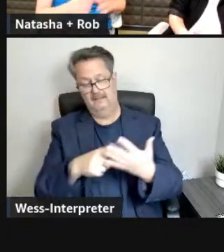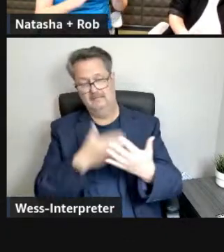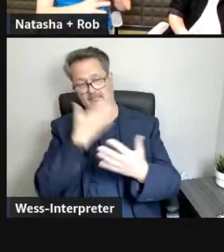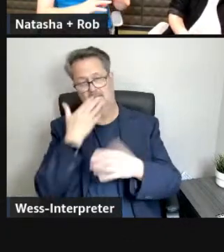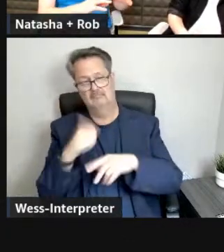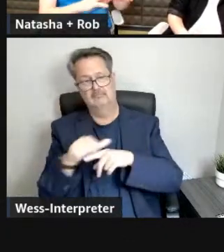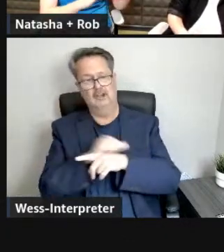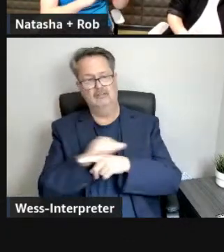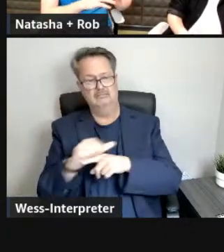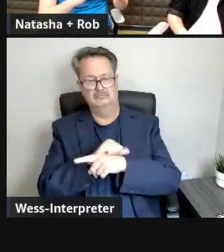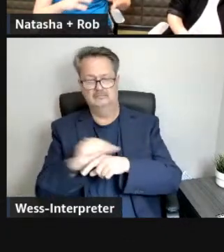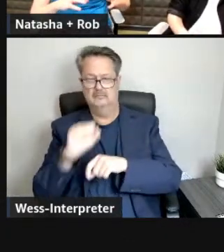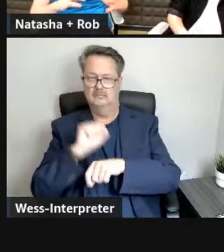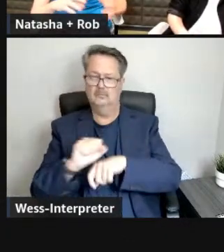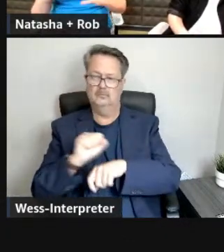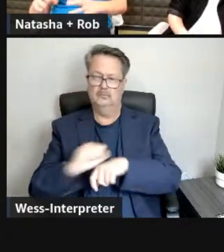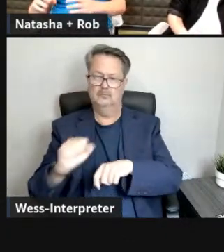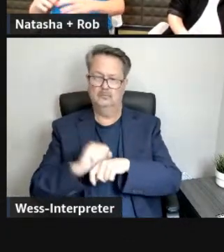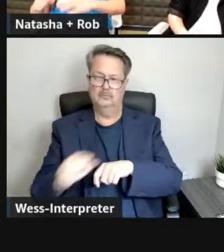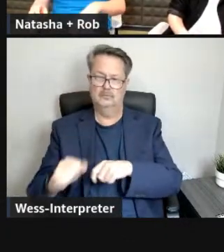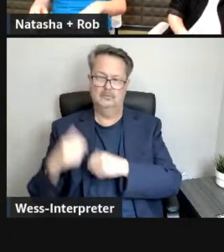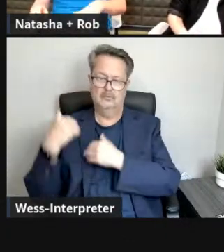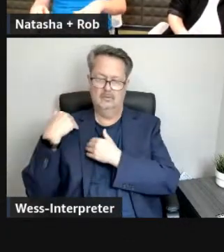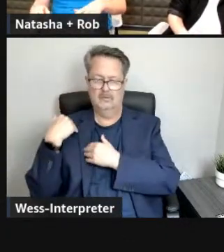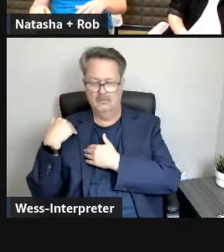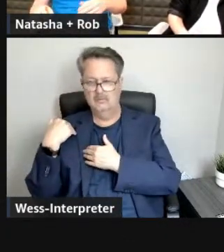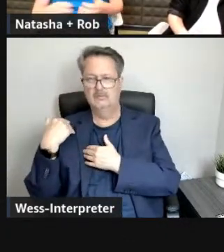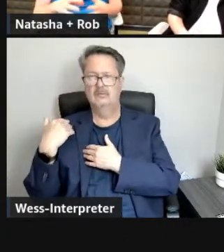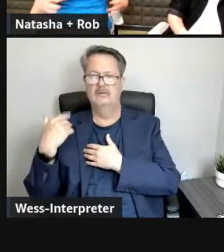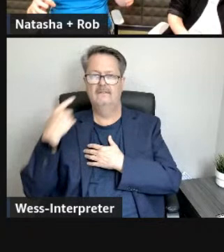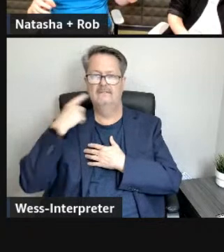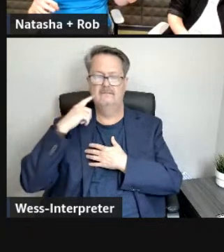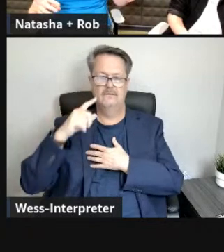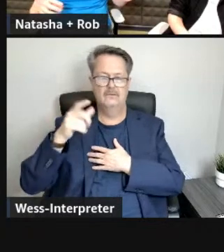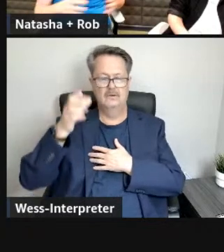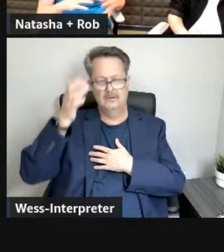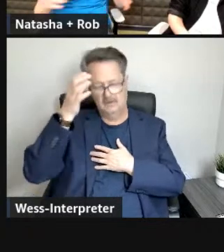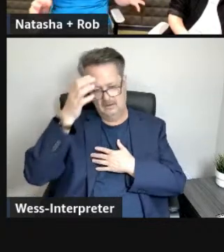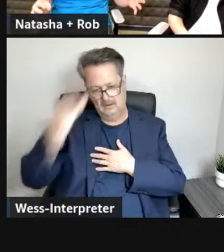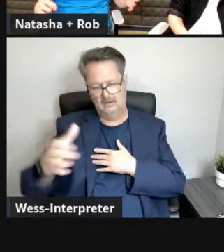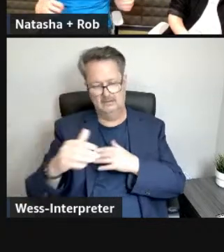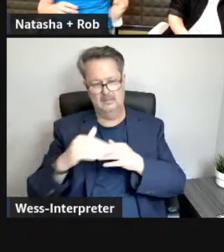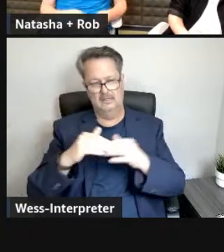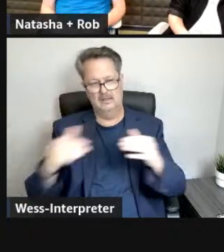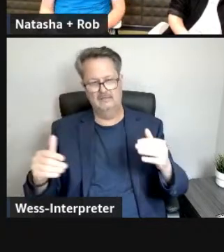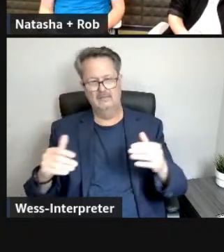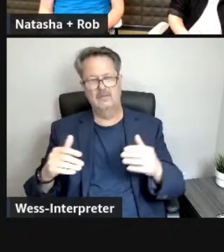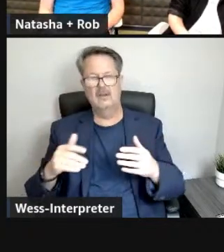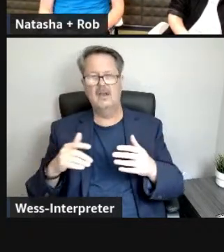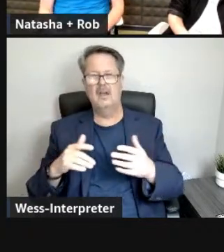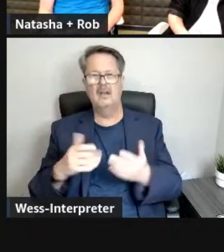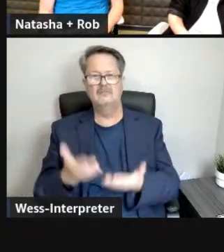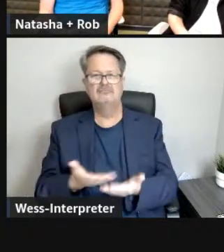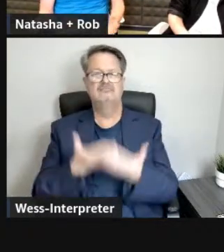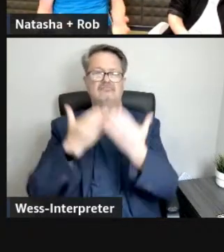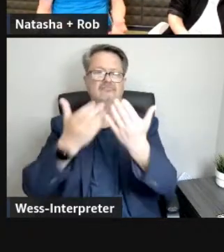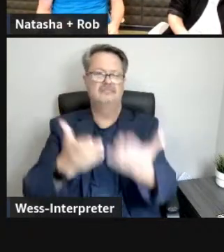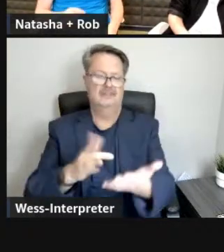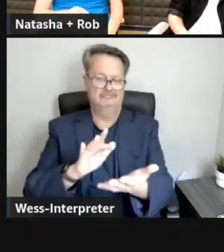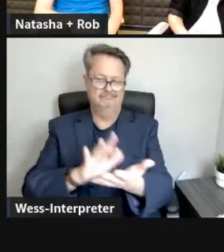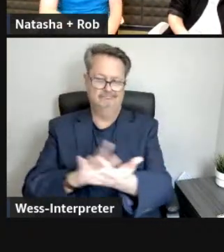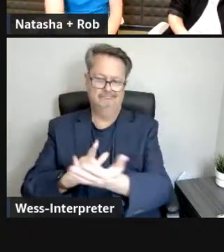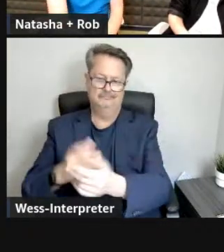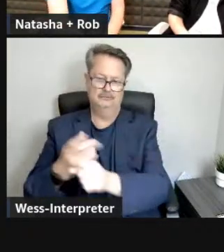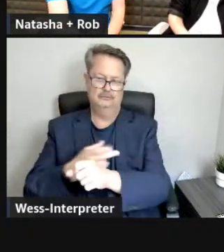from the workload, pod, or node kind of context level, and we kind of recommend you leverage all of them when considering data plane scaling for your